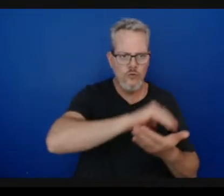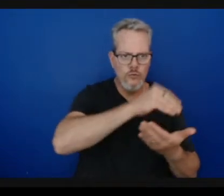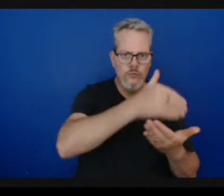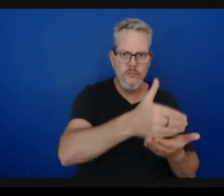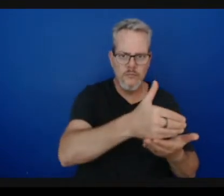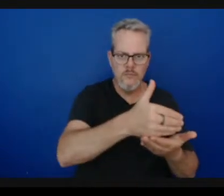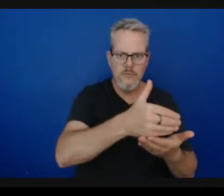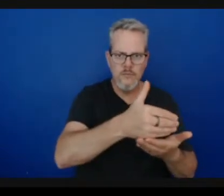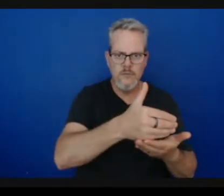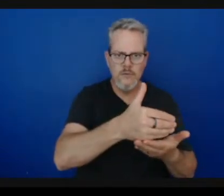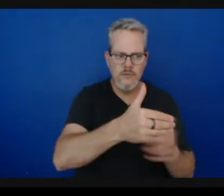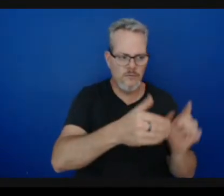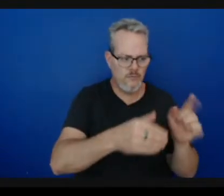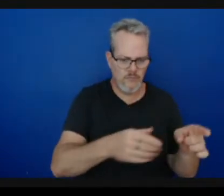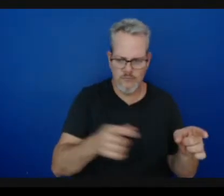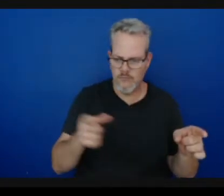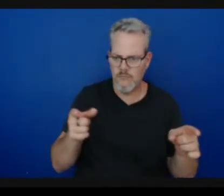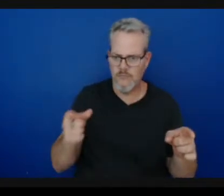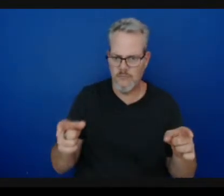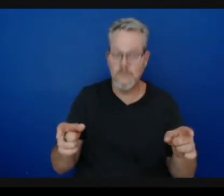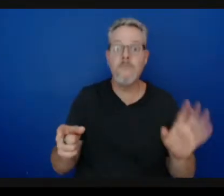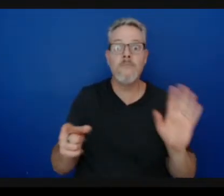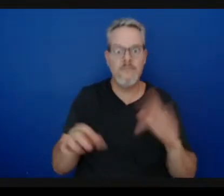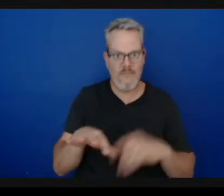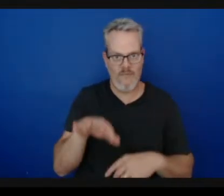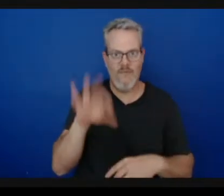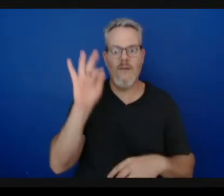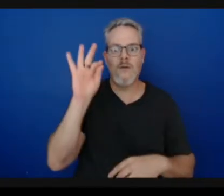of those. Here it is.